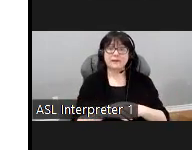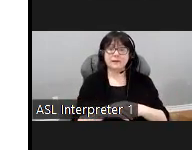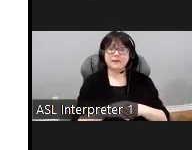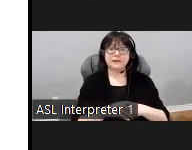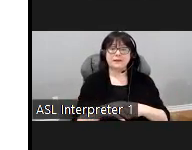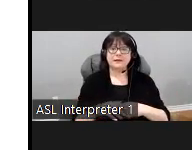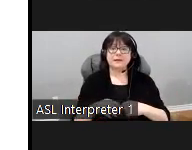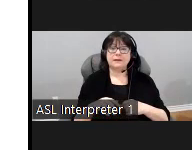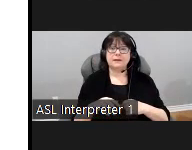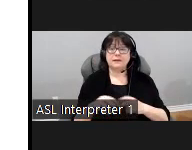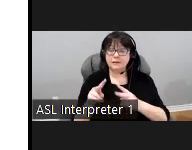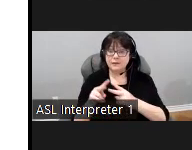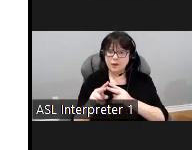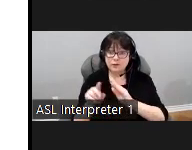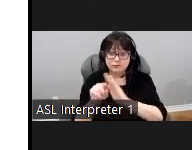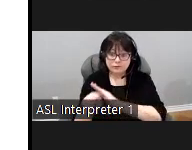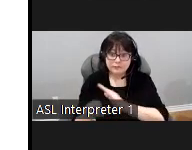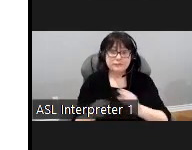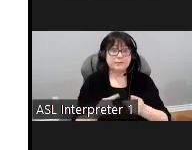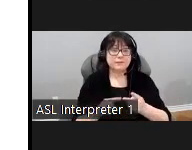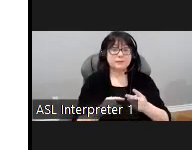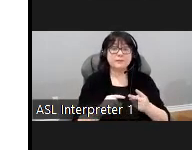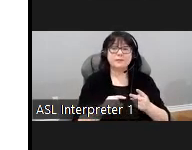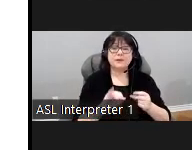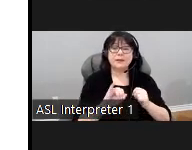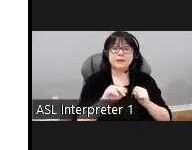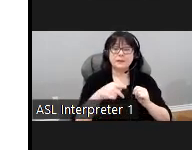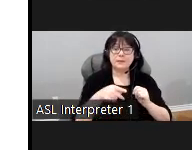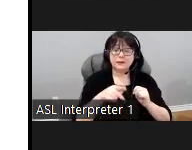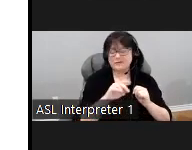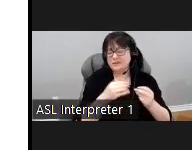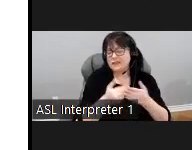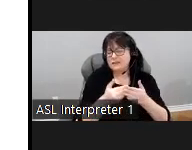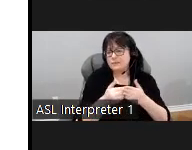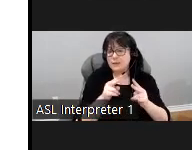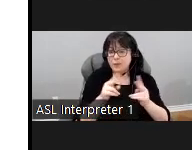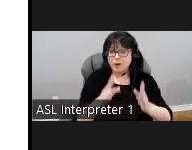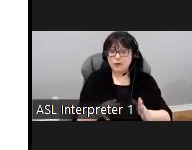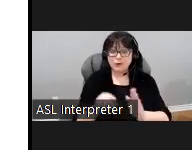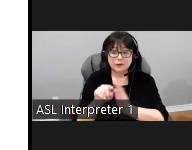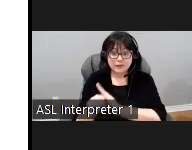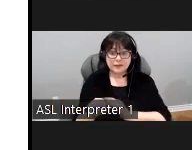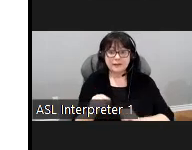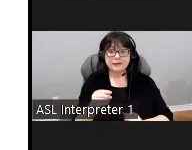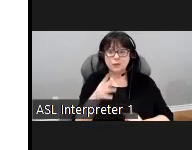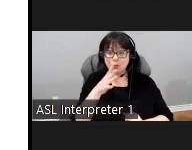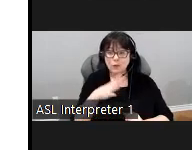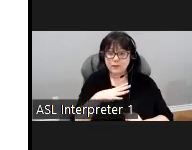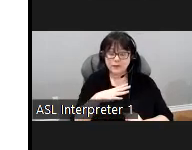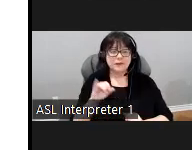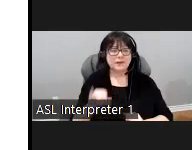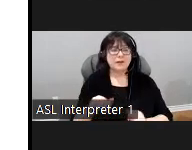femicide, it's almost always the people right around the family who see what's happening, but they don't know what to do about